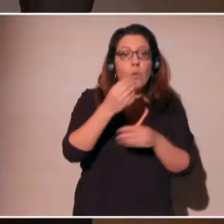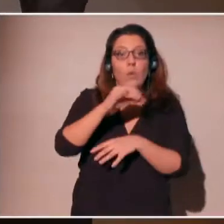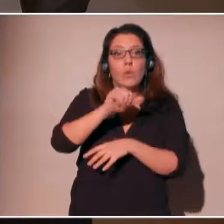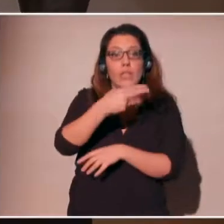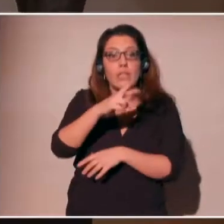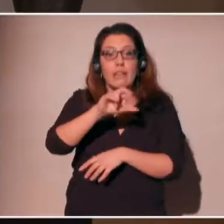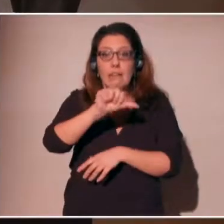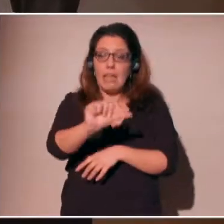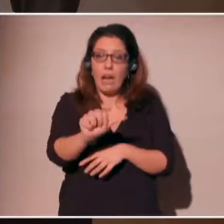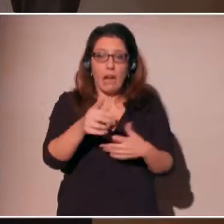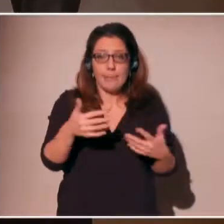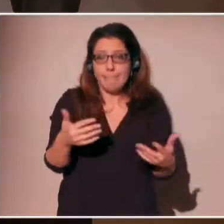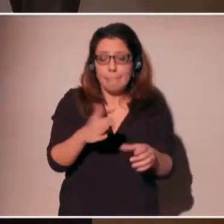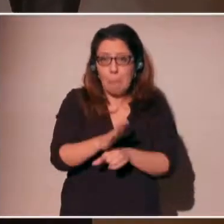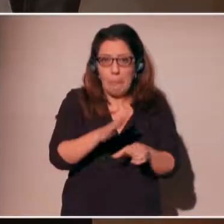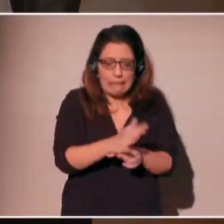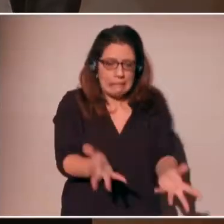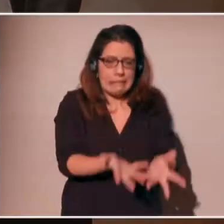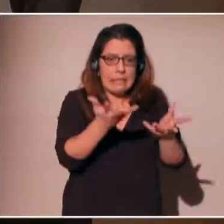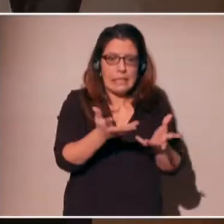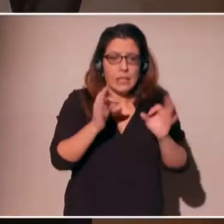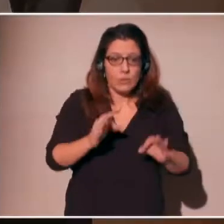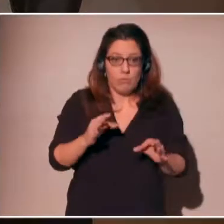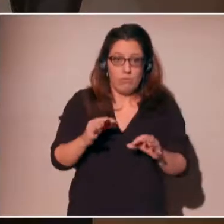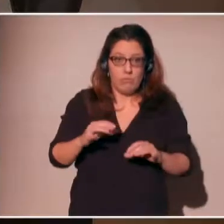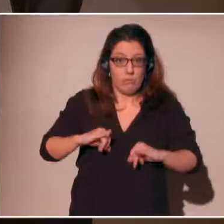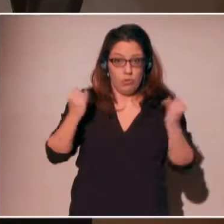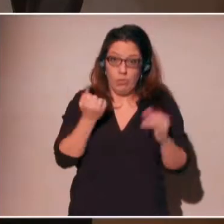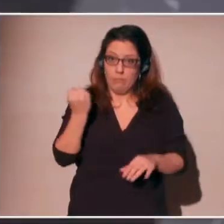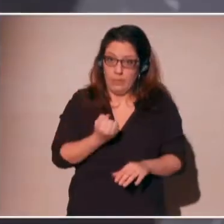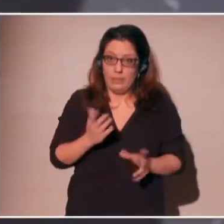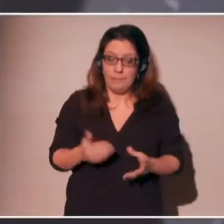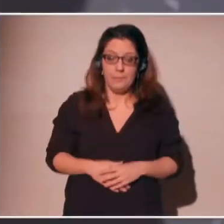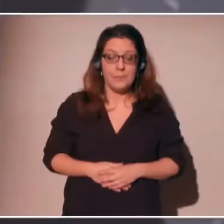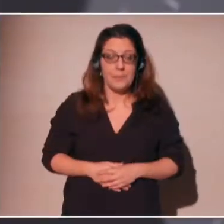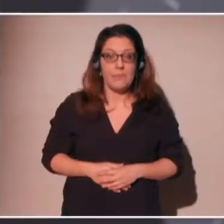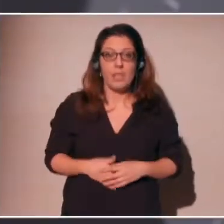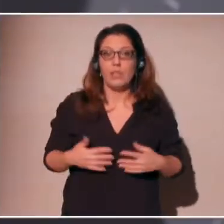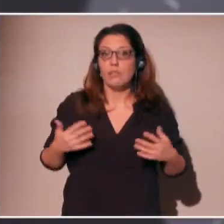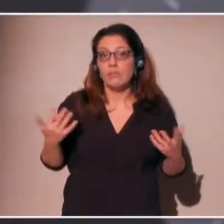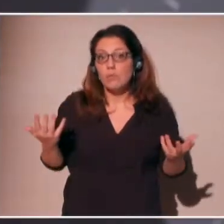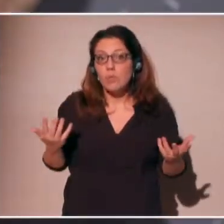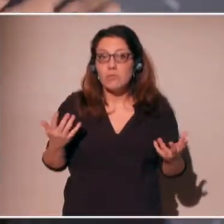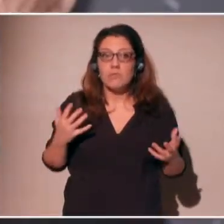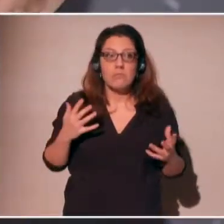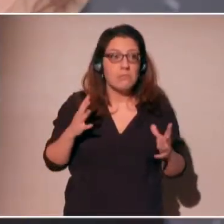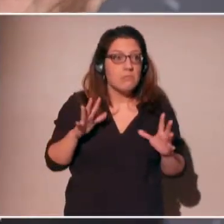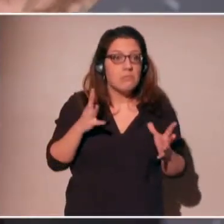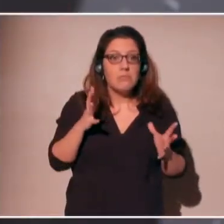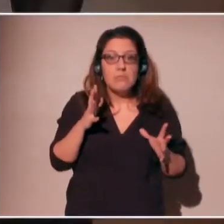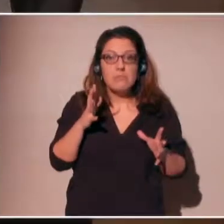At the university, at the CNRS, at the NRIA, it's true in all these places, specifically for people in their early